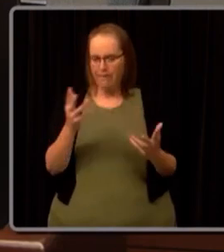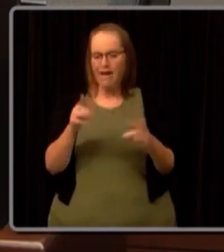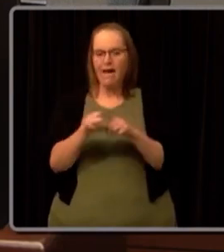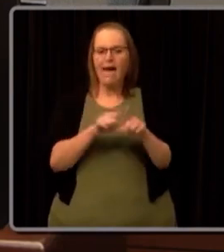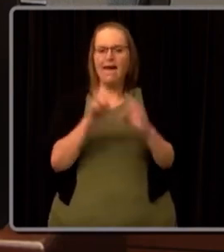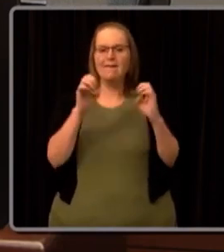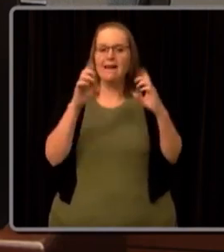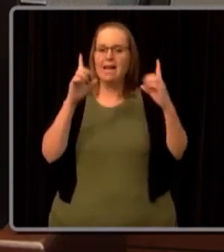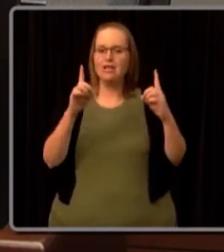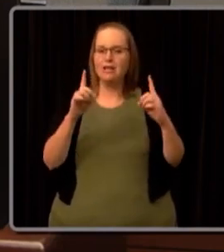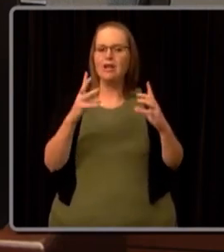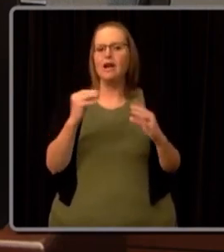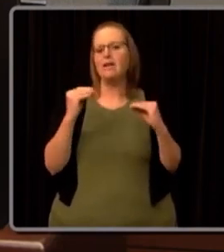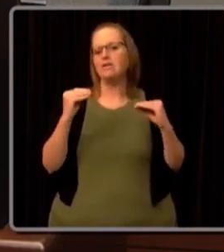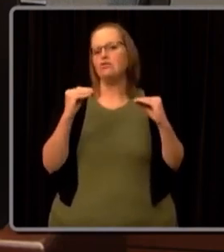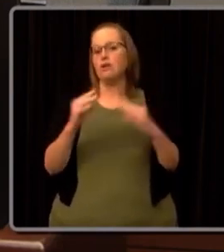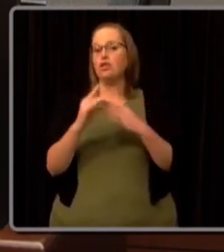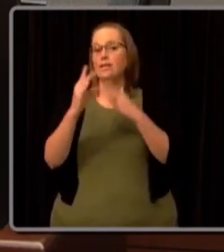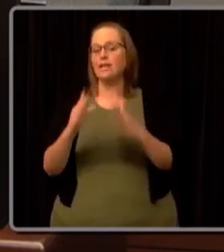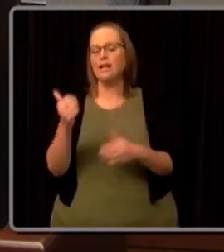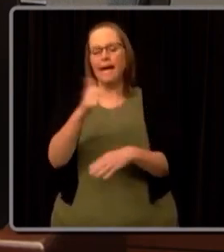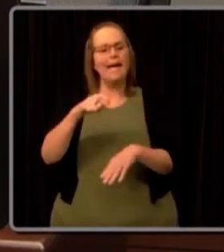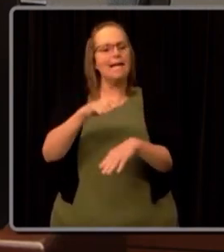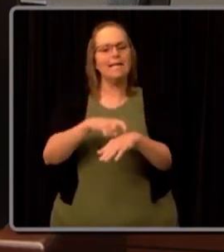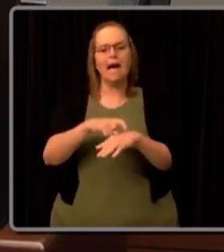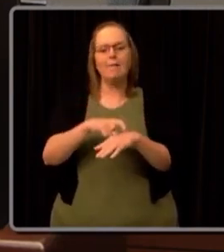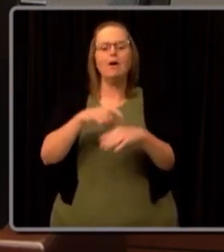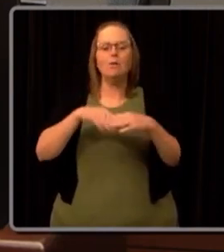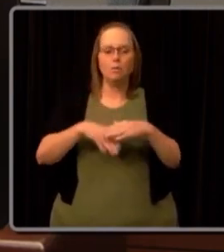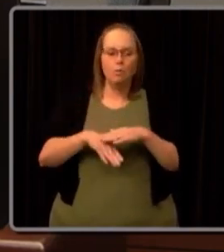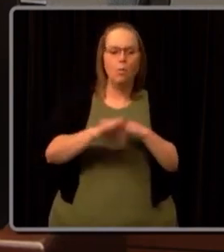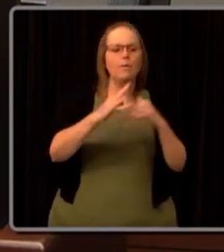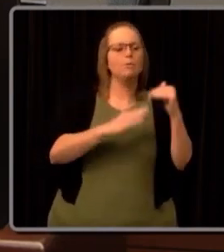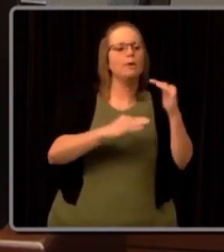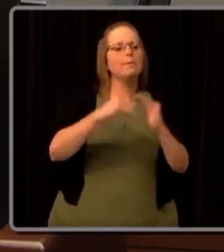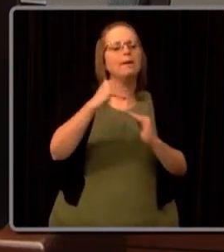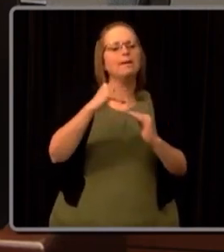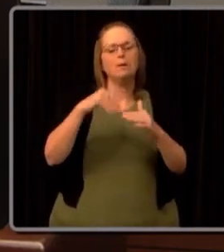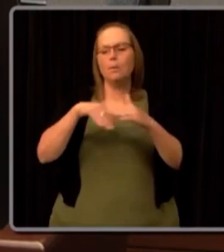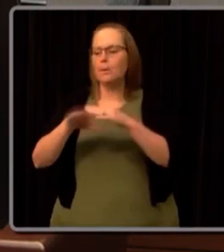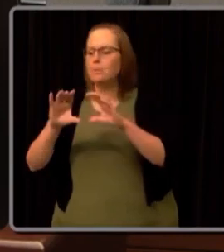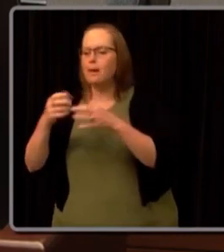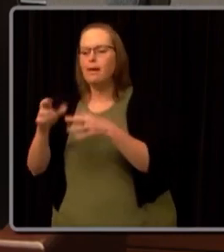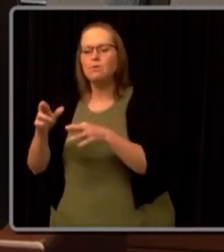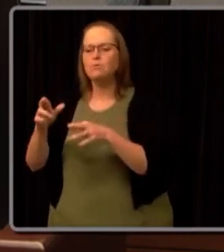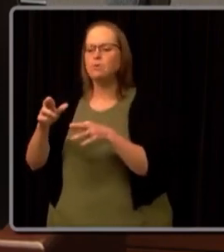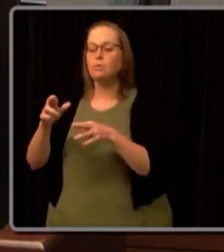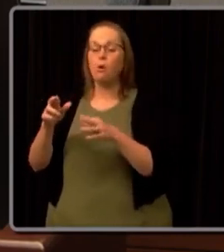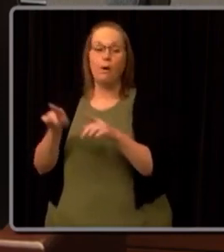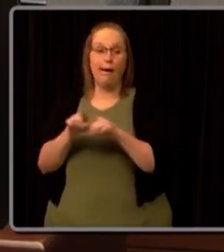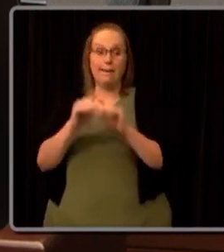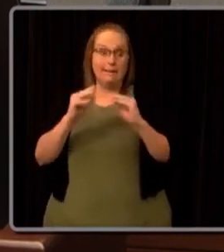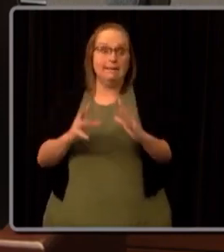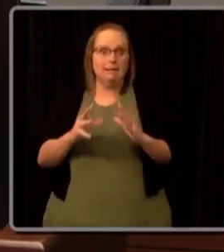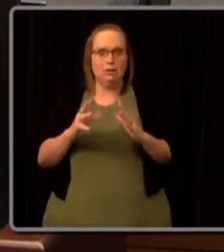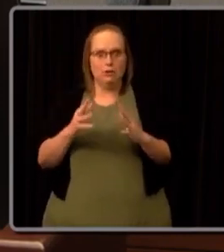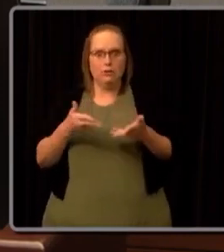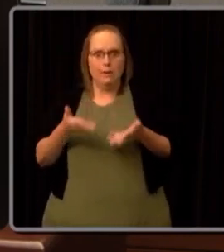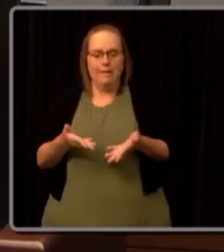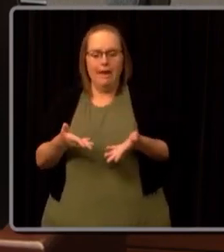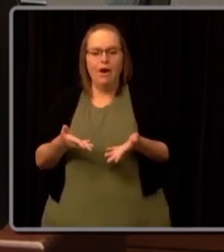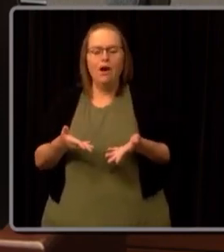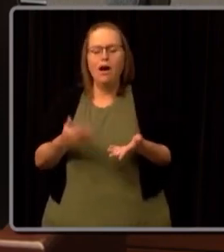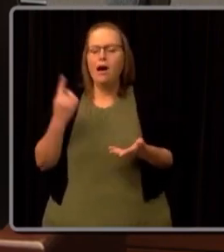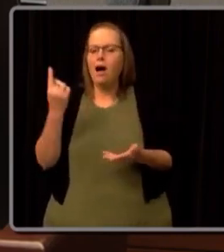instructional leader, I think anytime that you go into a building or you go into a classroom, or even as a teacher, I've always referred to